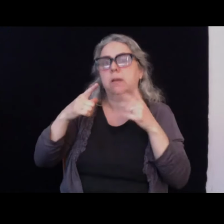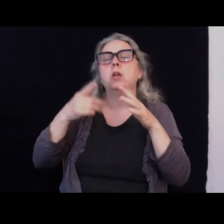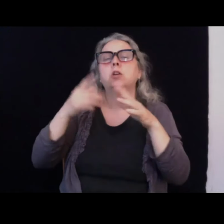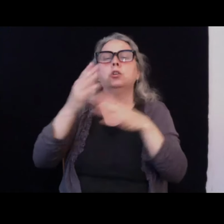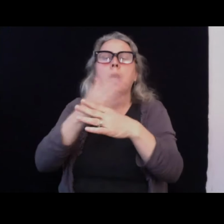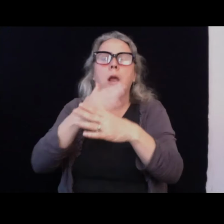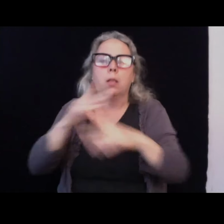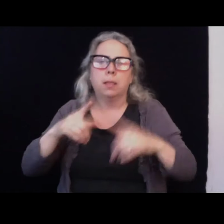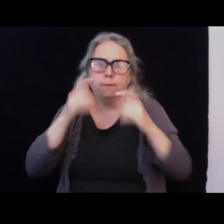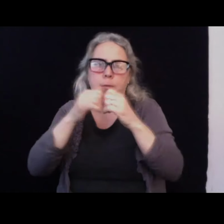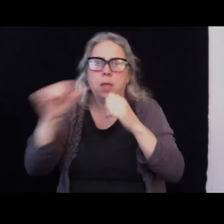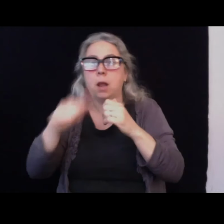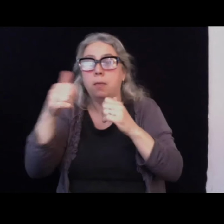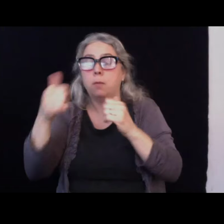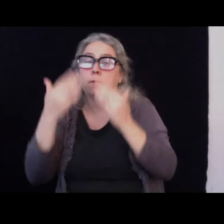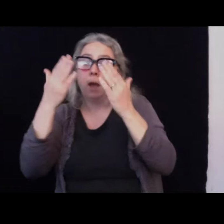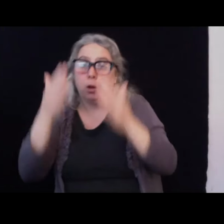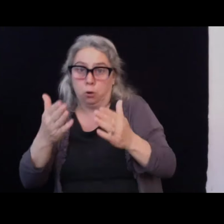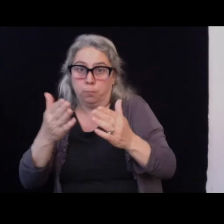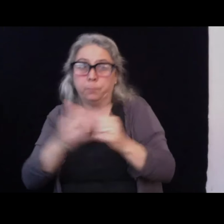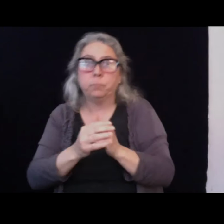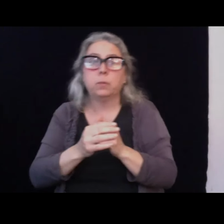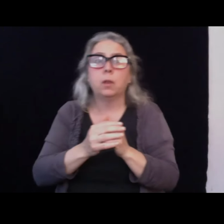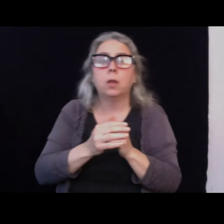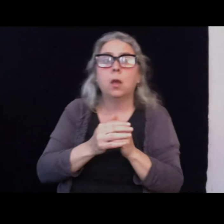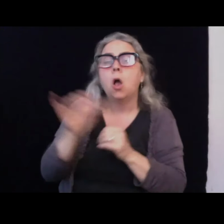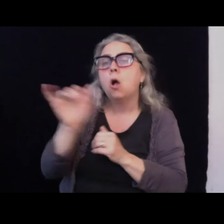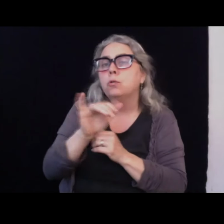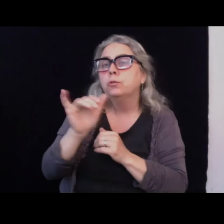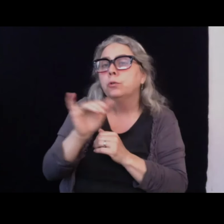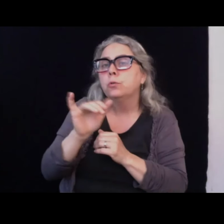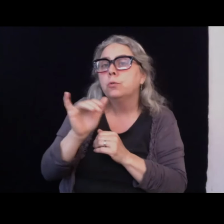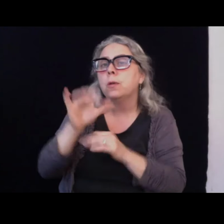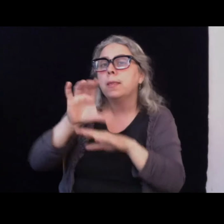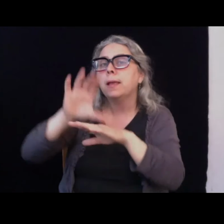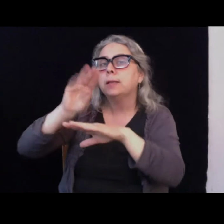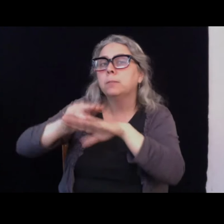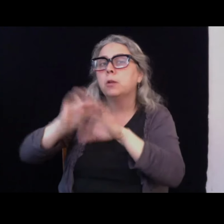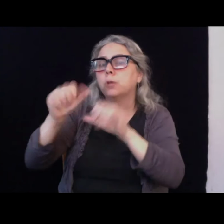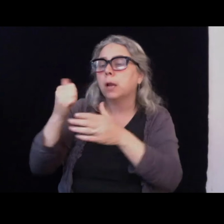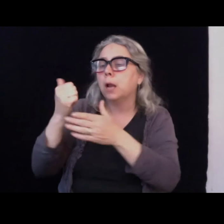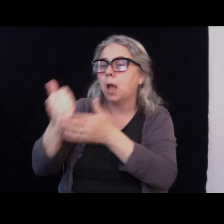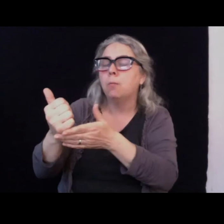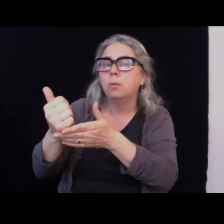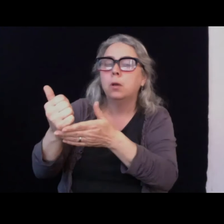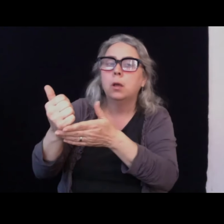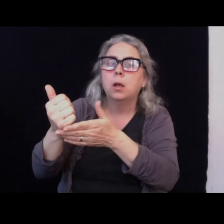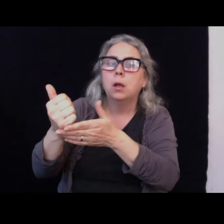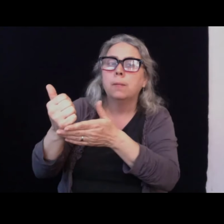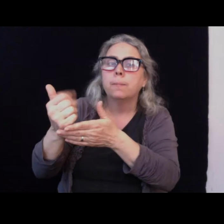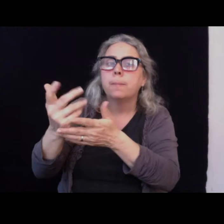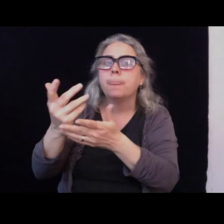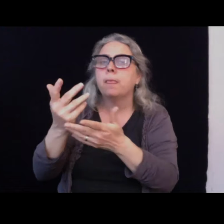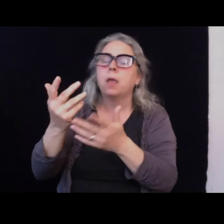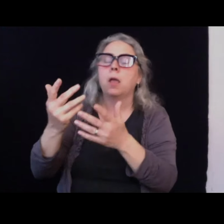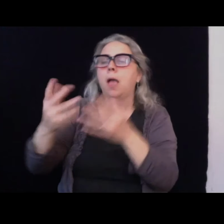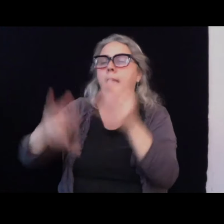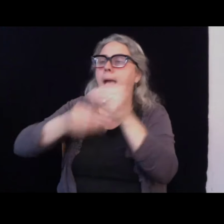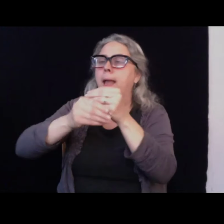with another provider. But we also, the case manager can help put on the housing wait